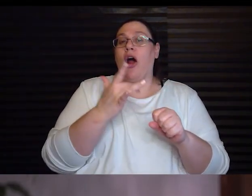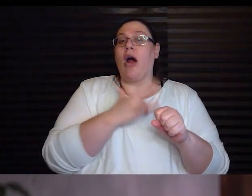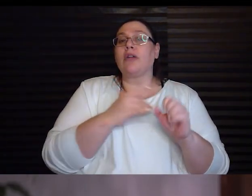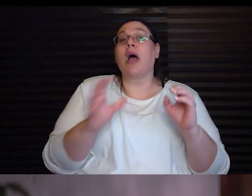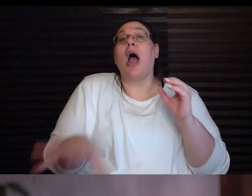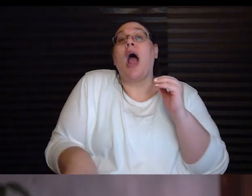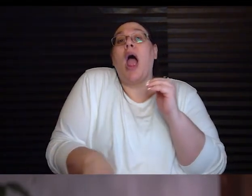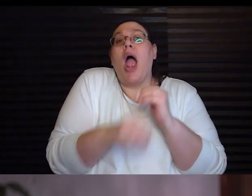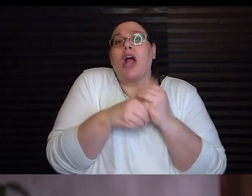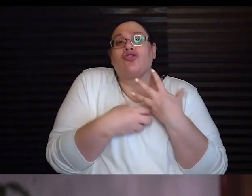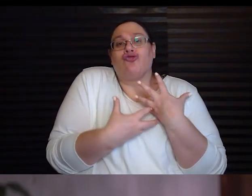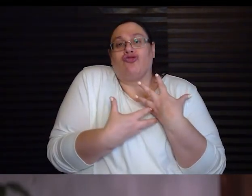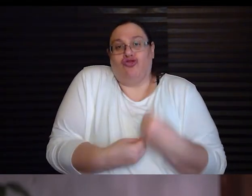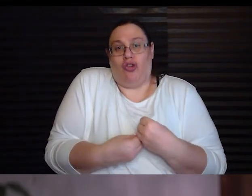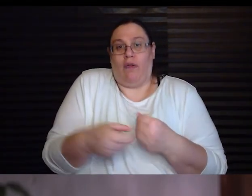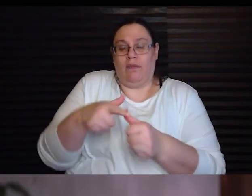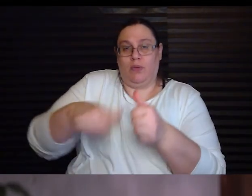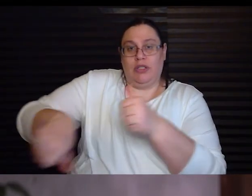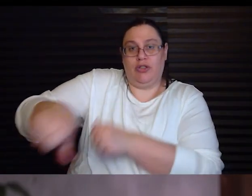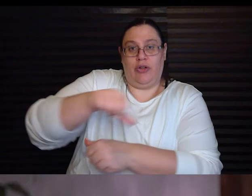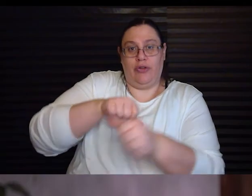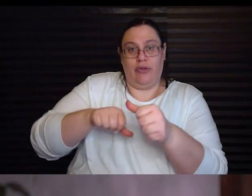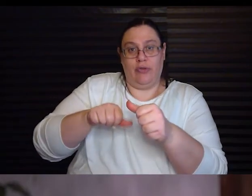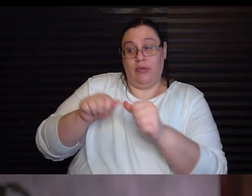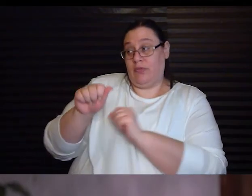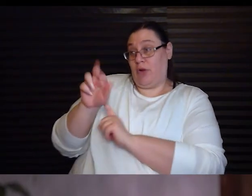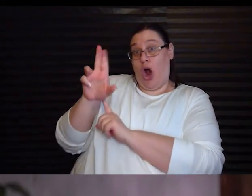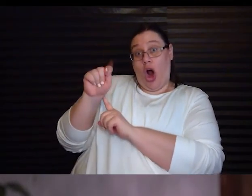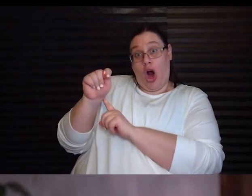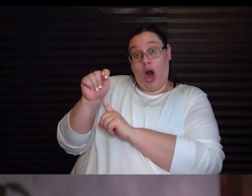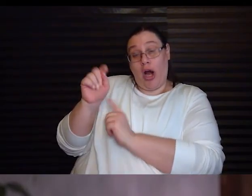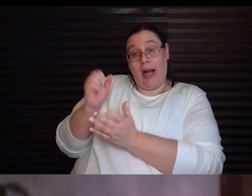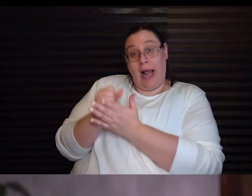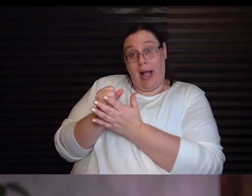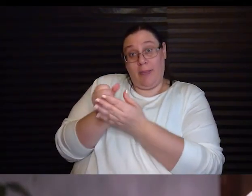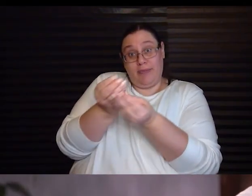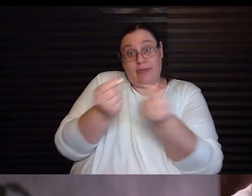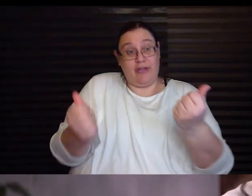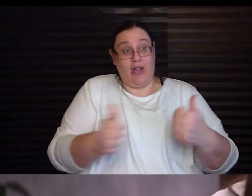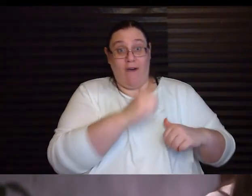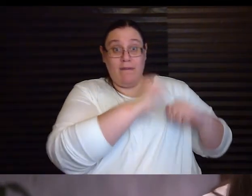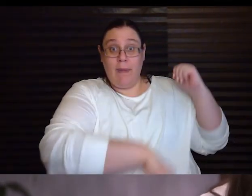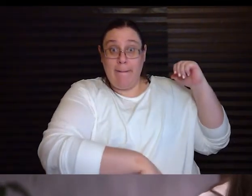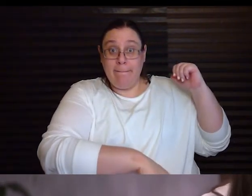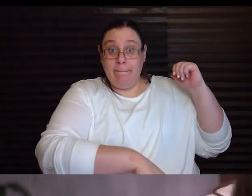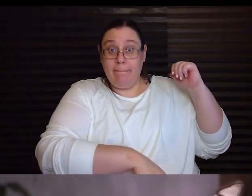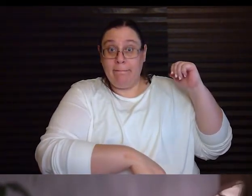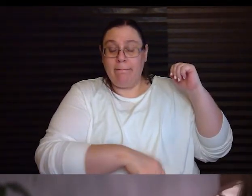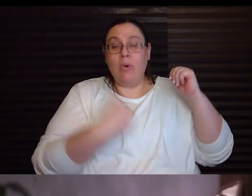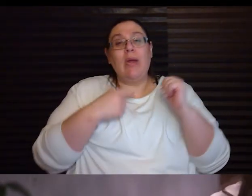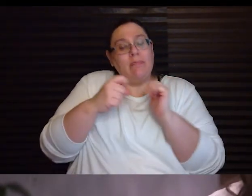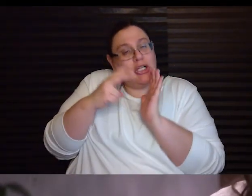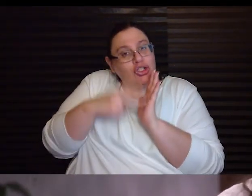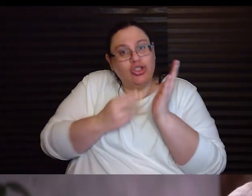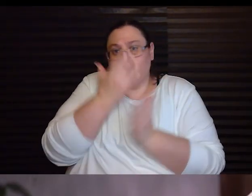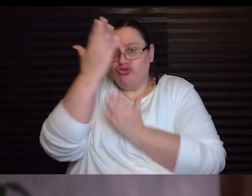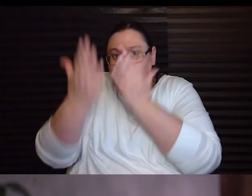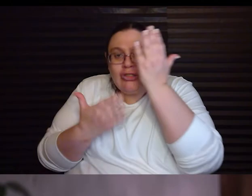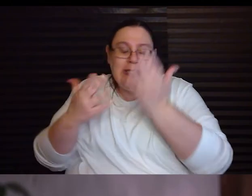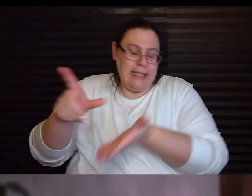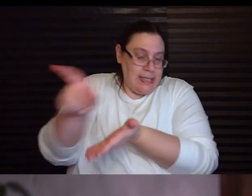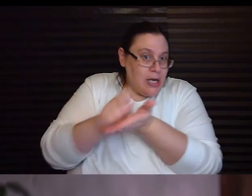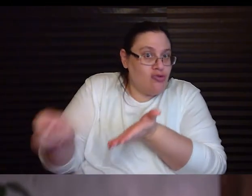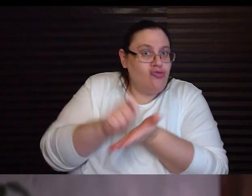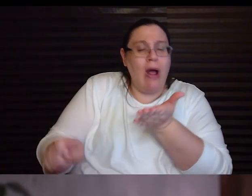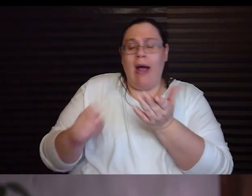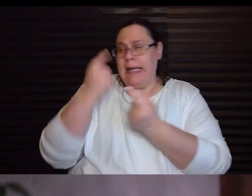more tender toward one another. If art is the antidote to numbness, then we must read and we must write,